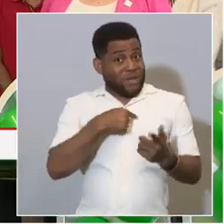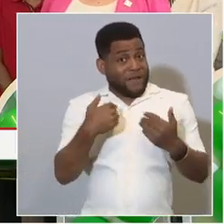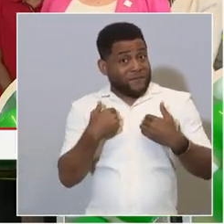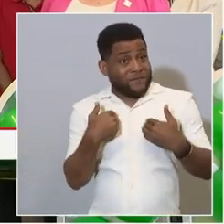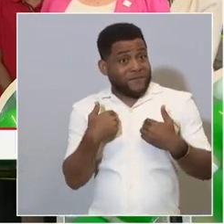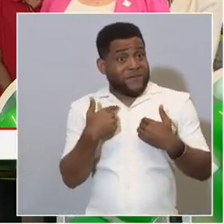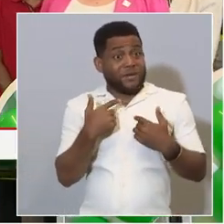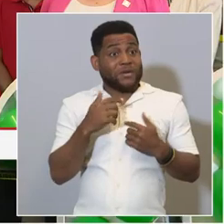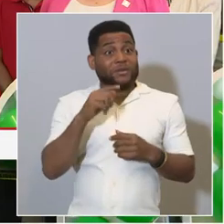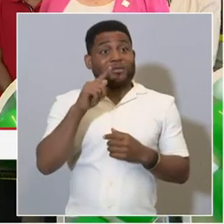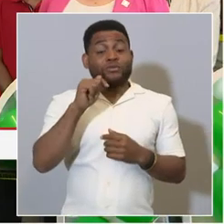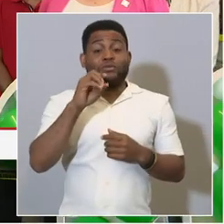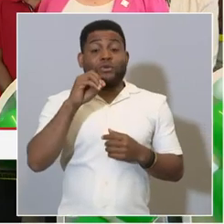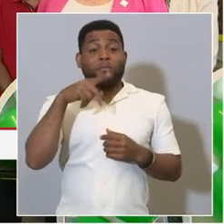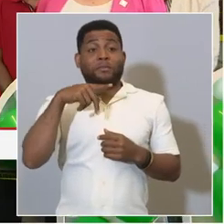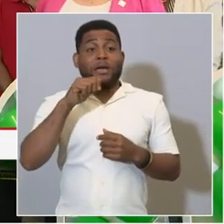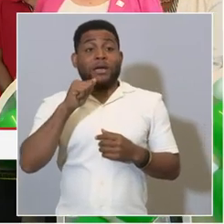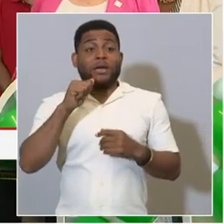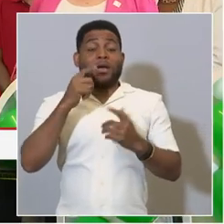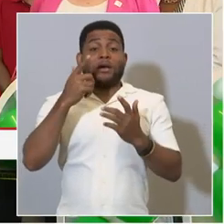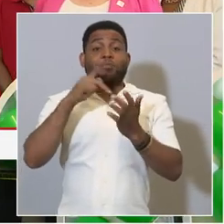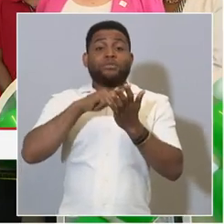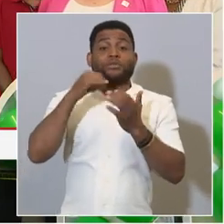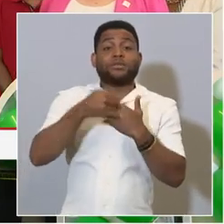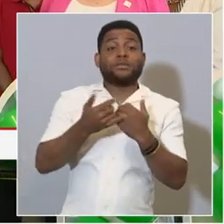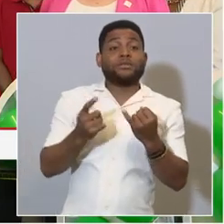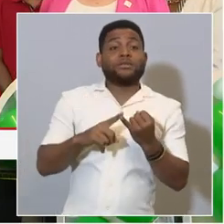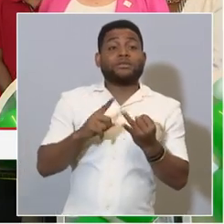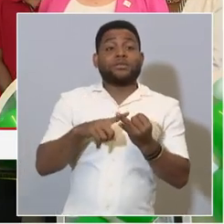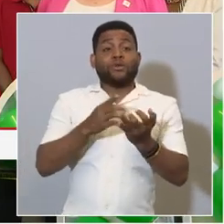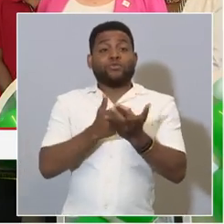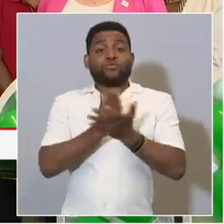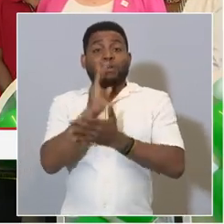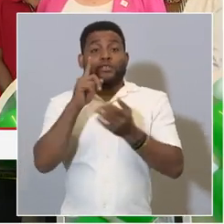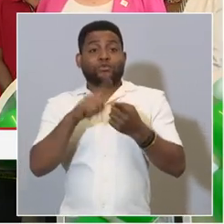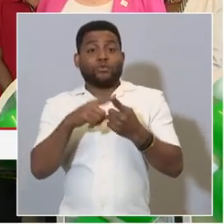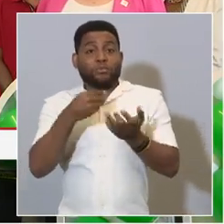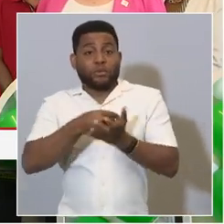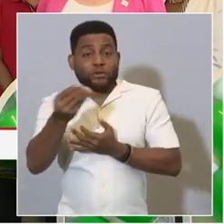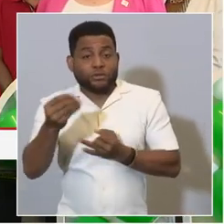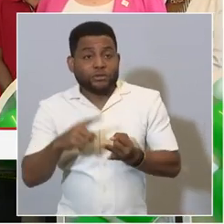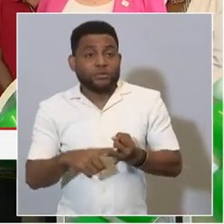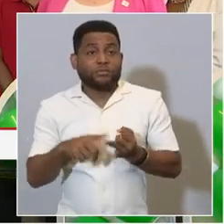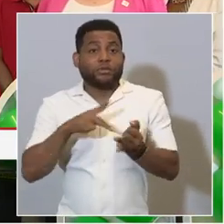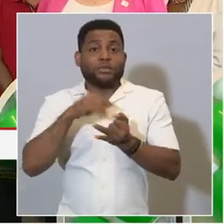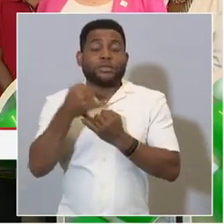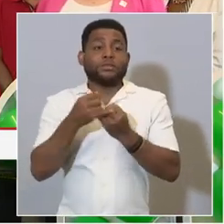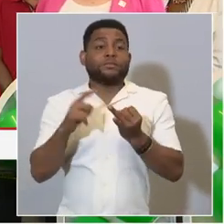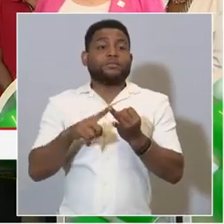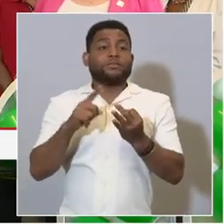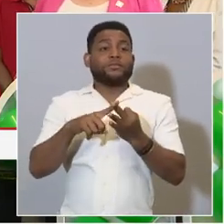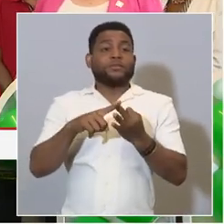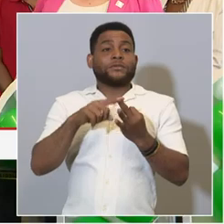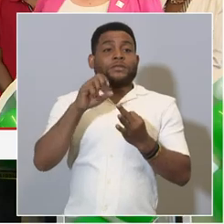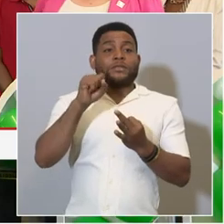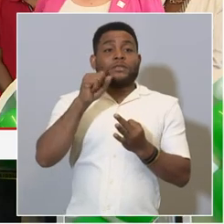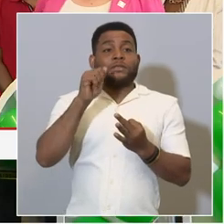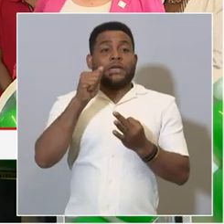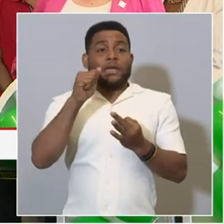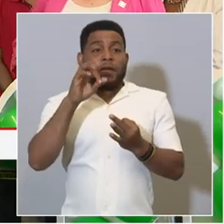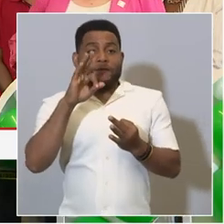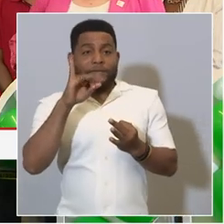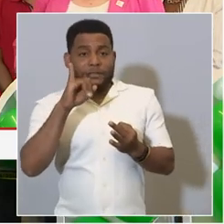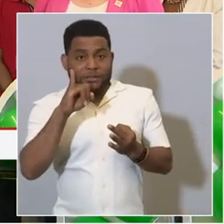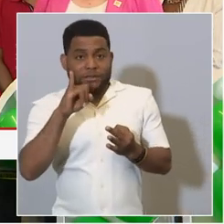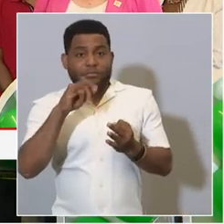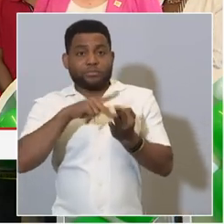Right to Purchase program, and SAFI programs that help people stay in place with naturally occurring affordable housing. So